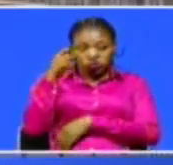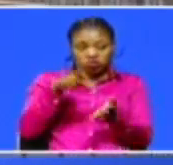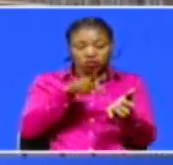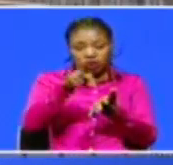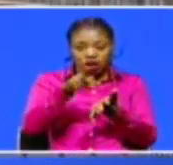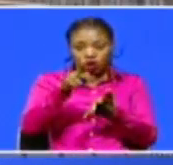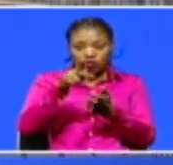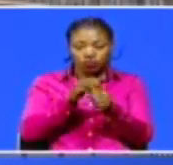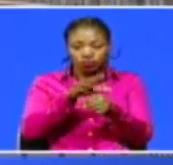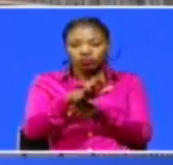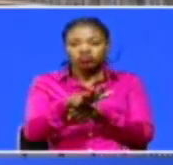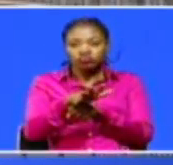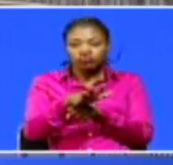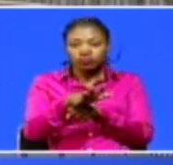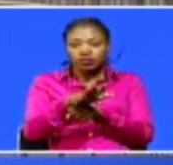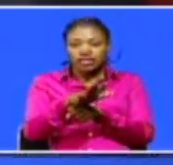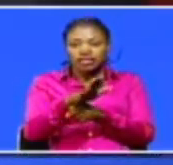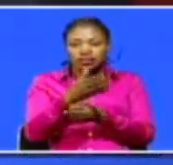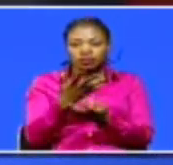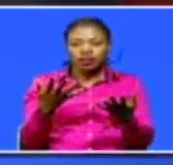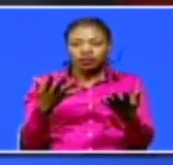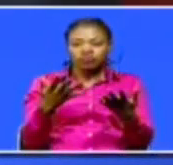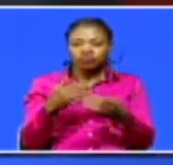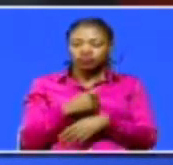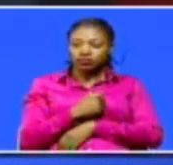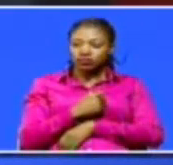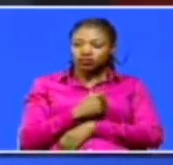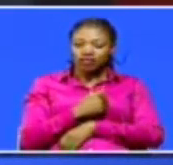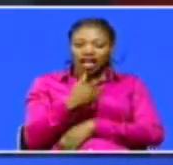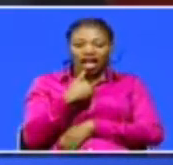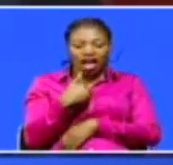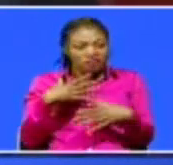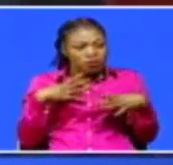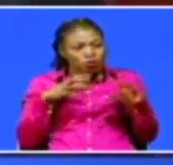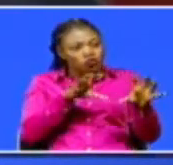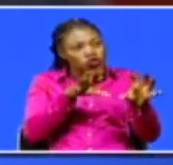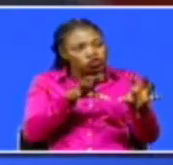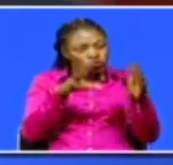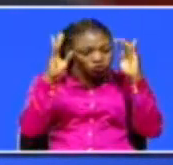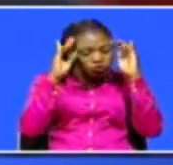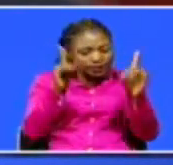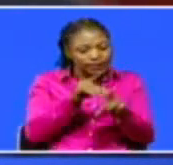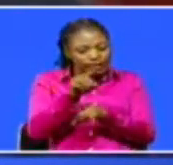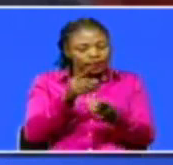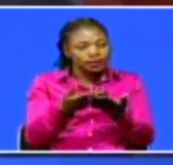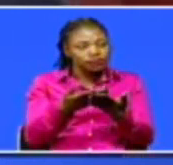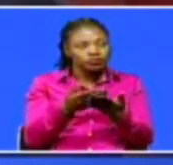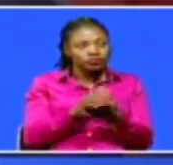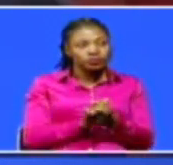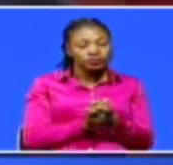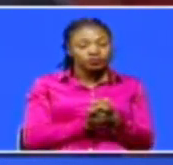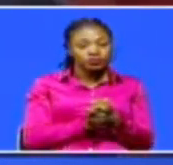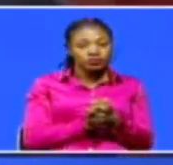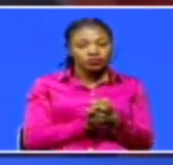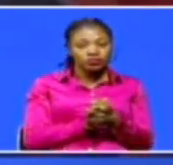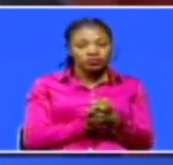of COVID-19 emergency supplies. Was there any individuals who were forcing you to make some of these decisions outside the board